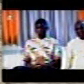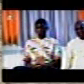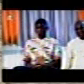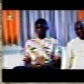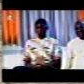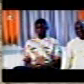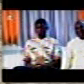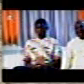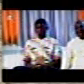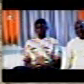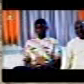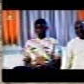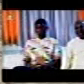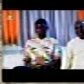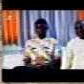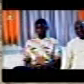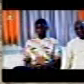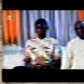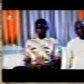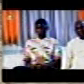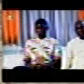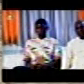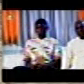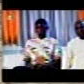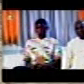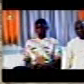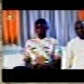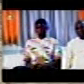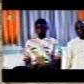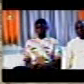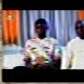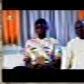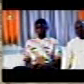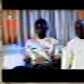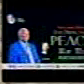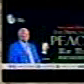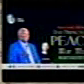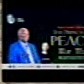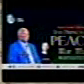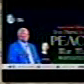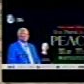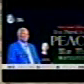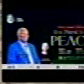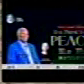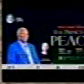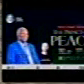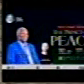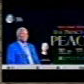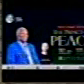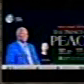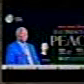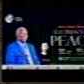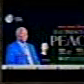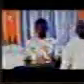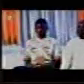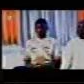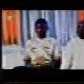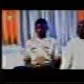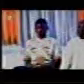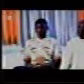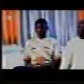Spirit. I therefore want you to cry to the Lord. See, a life that is lacking of discernment